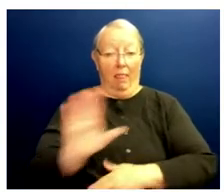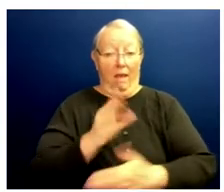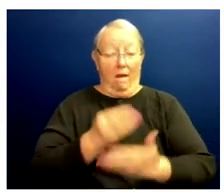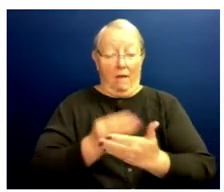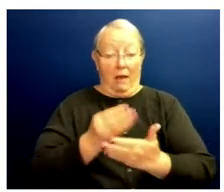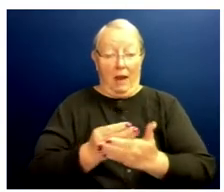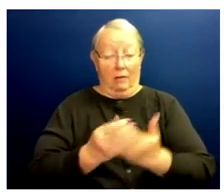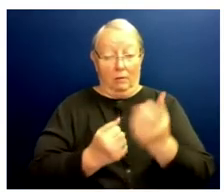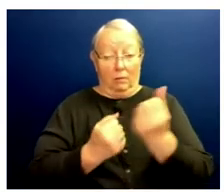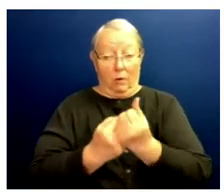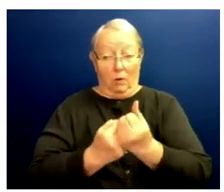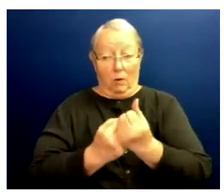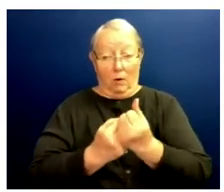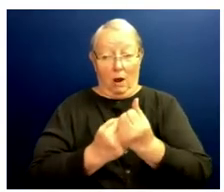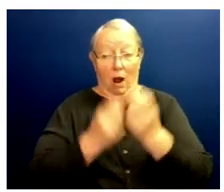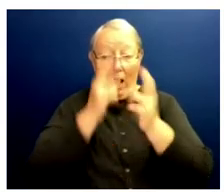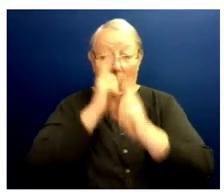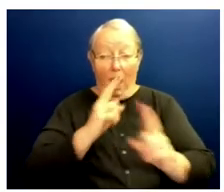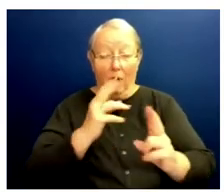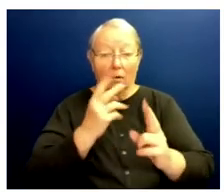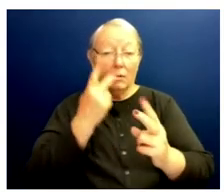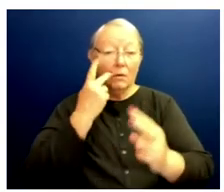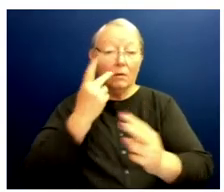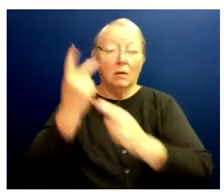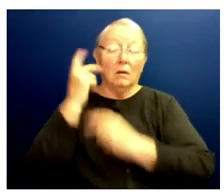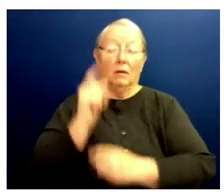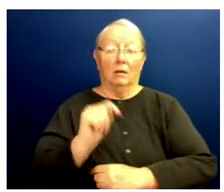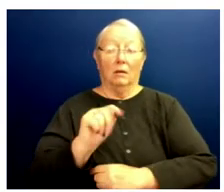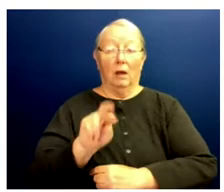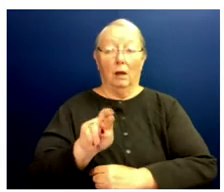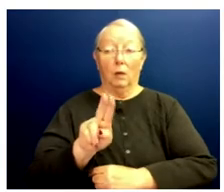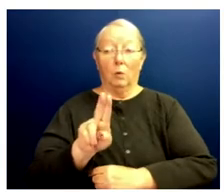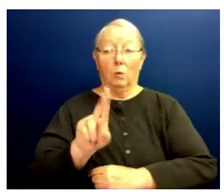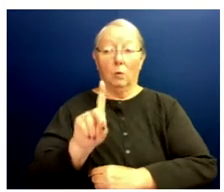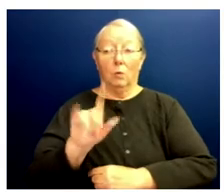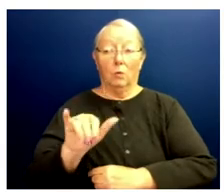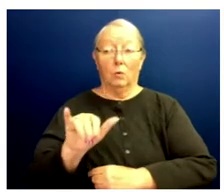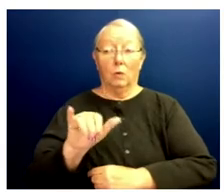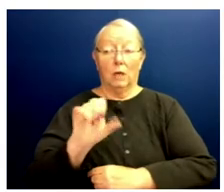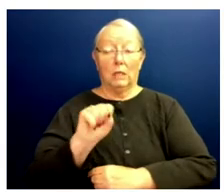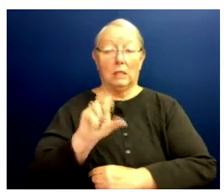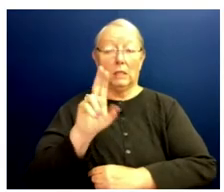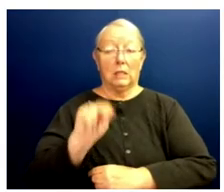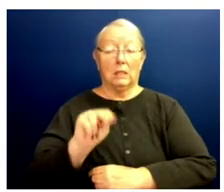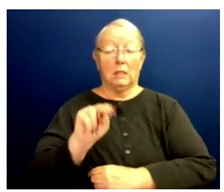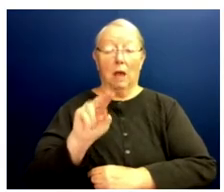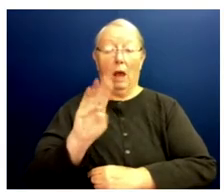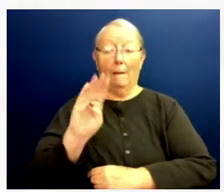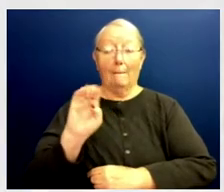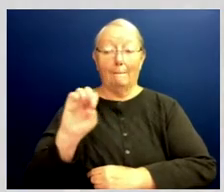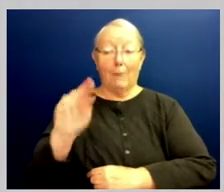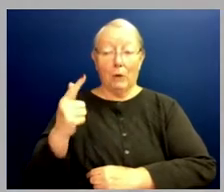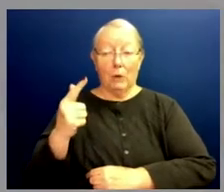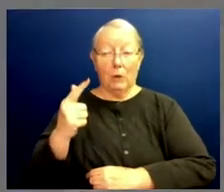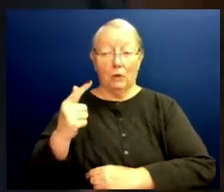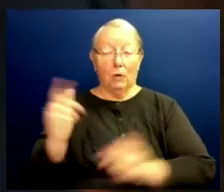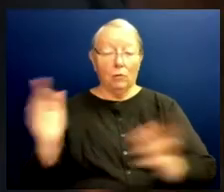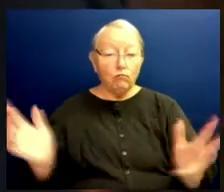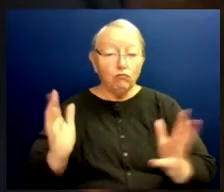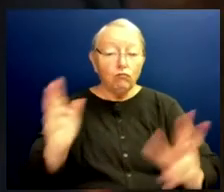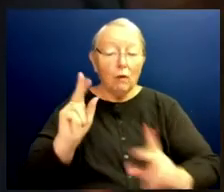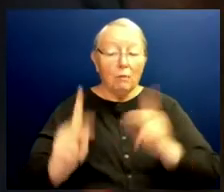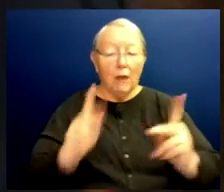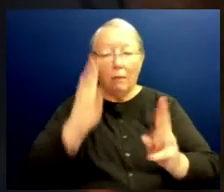Trudy Sundberg and her lifelong commitment to discover, explore, and cultivate the exchange of information, ideas, and